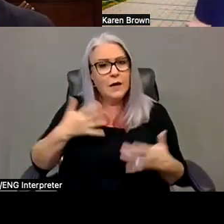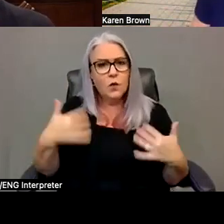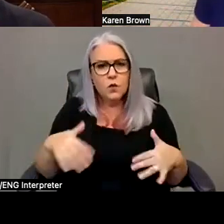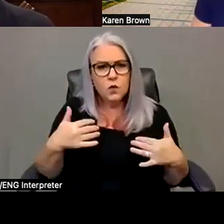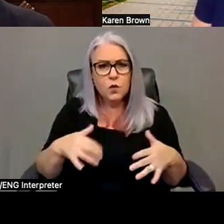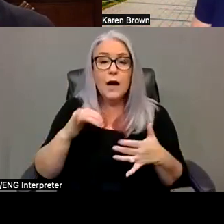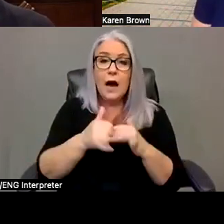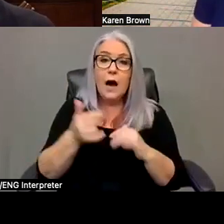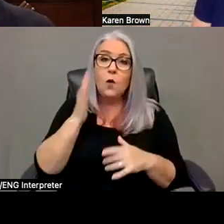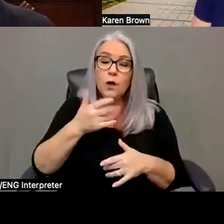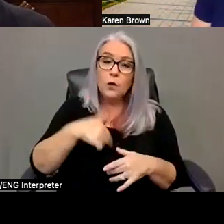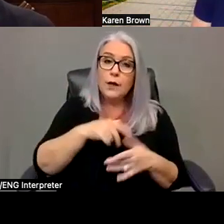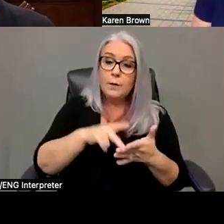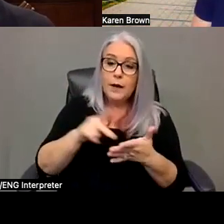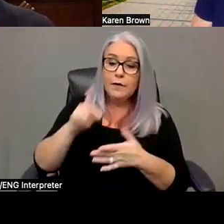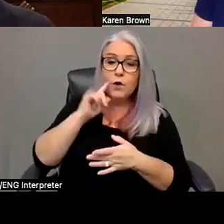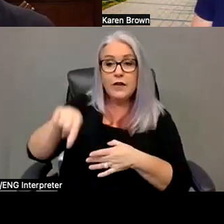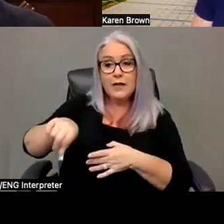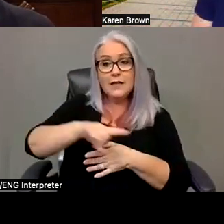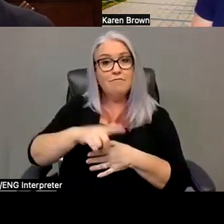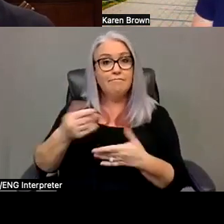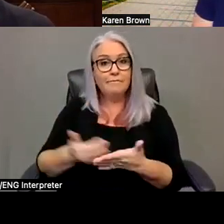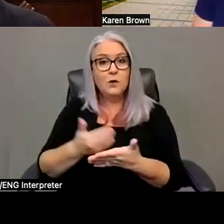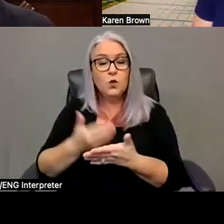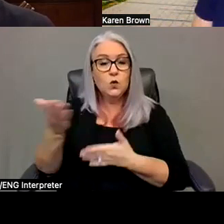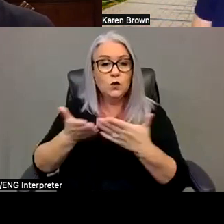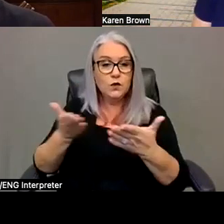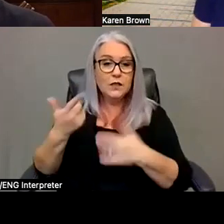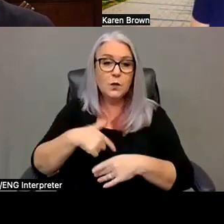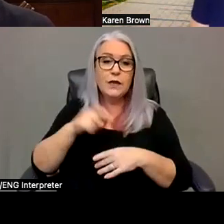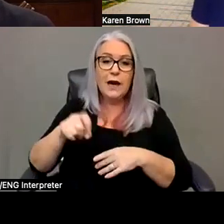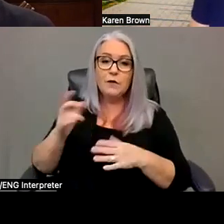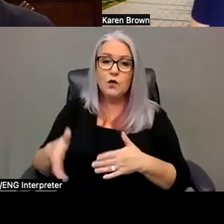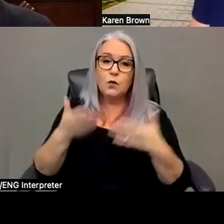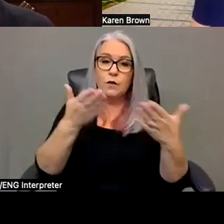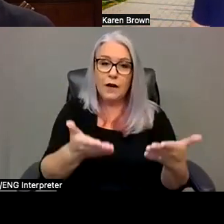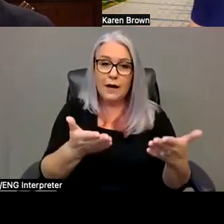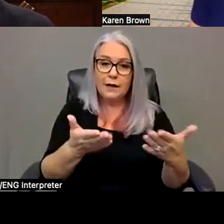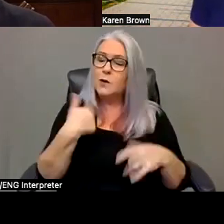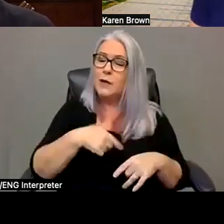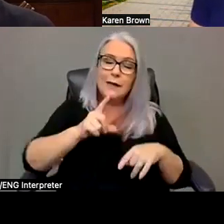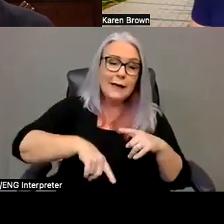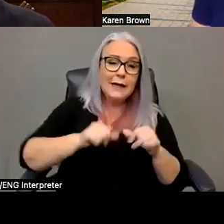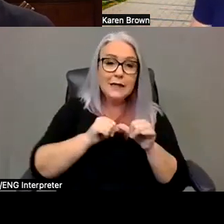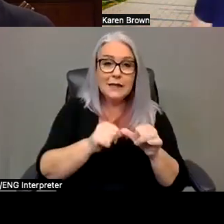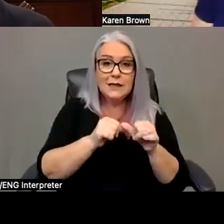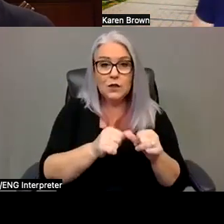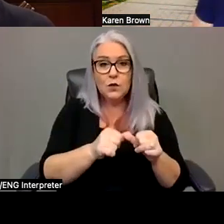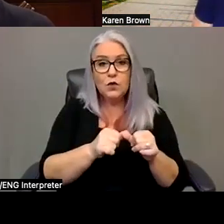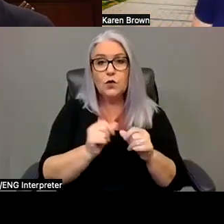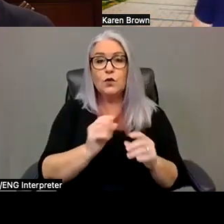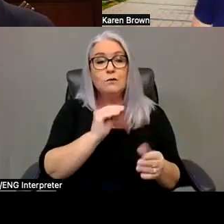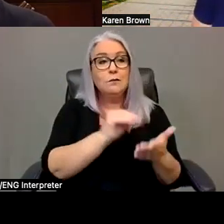pay for these new services that we have to provide? We can't continue to put it on the